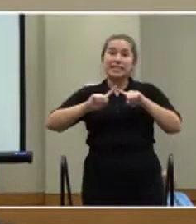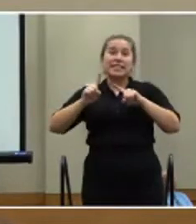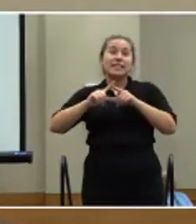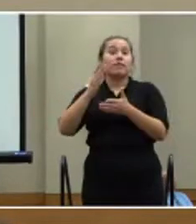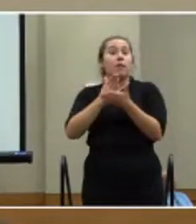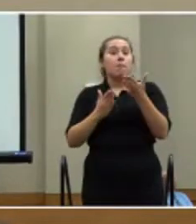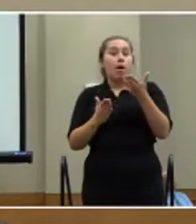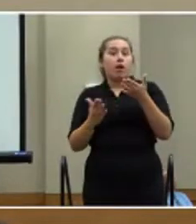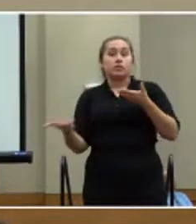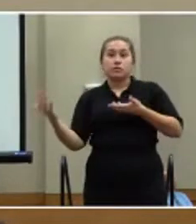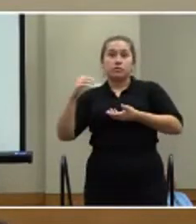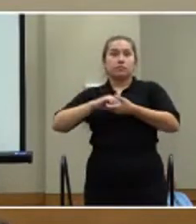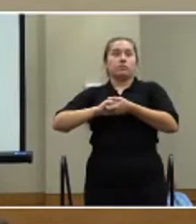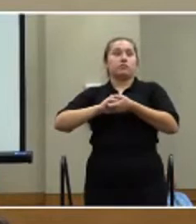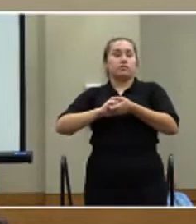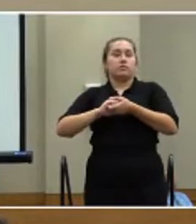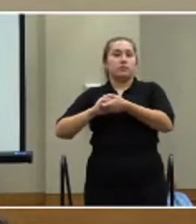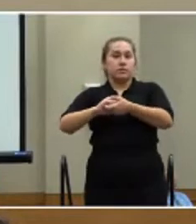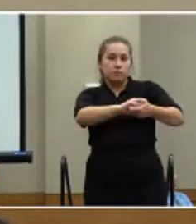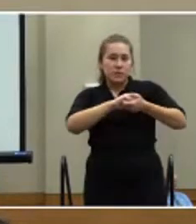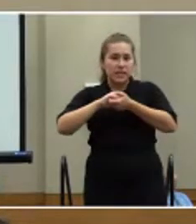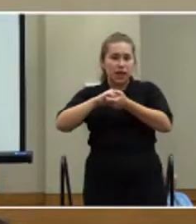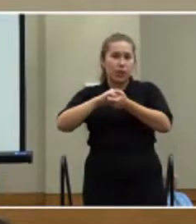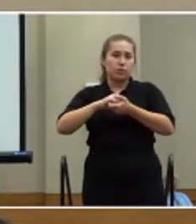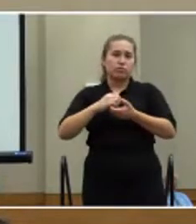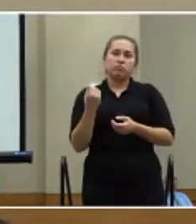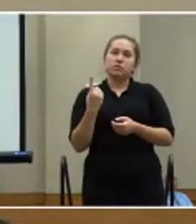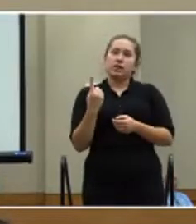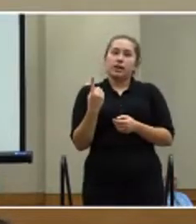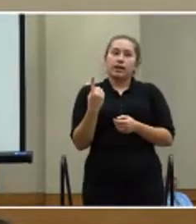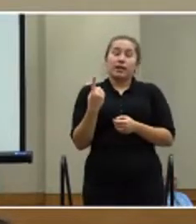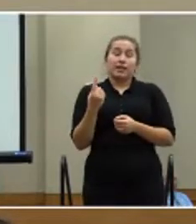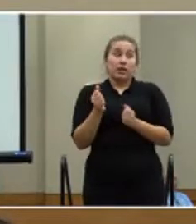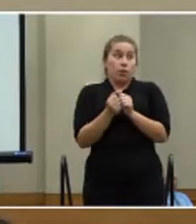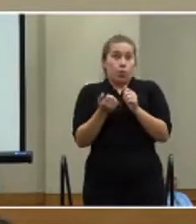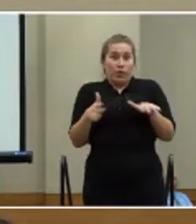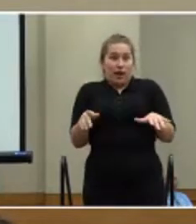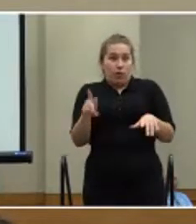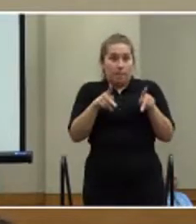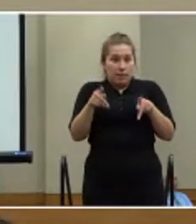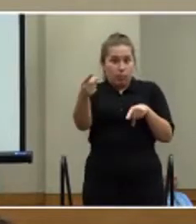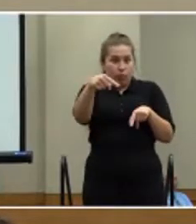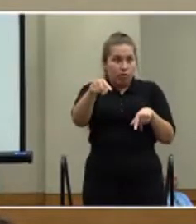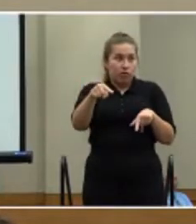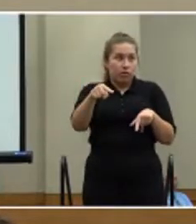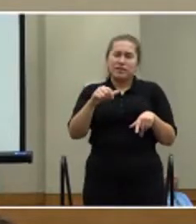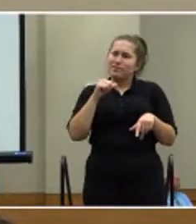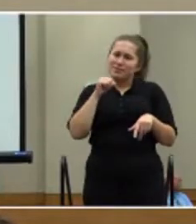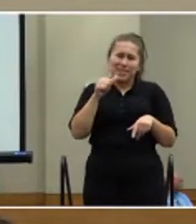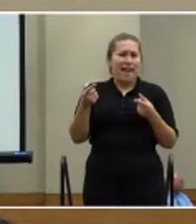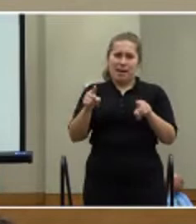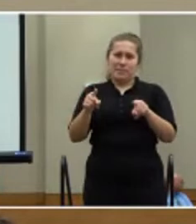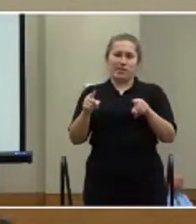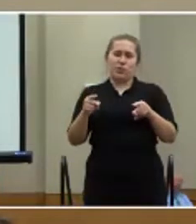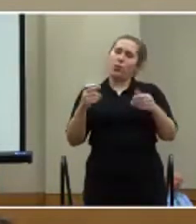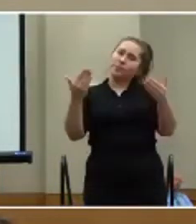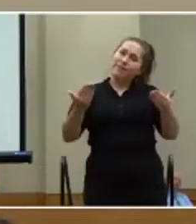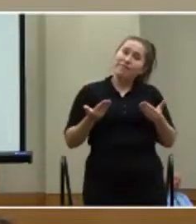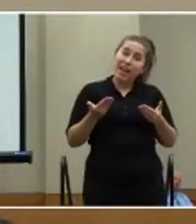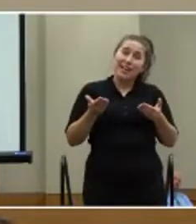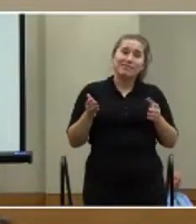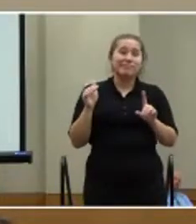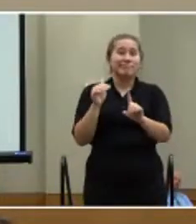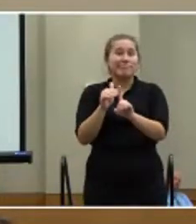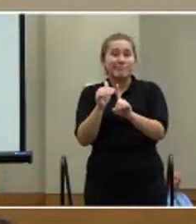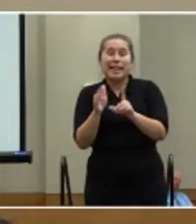of nothing without us. So I invite all of you to be part